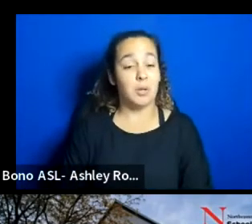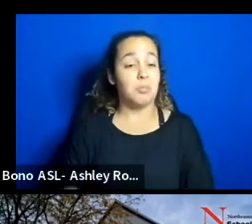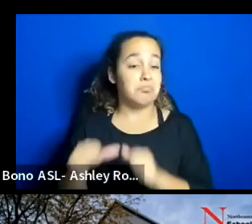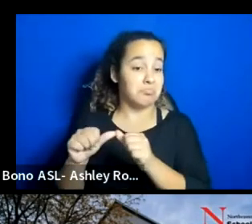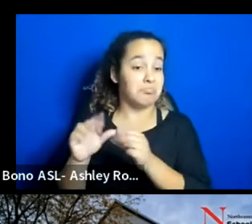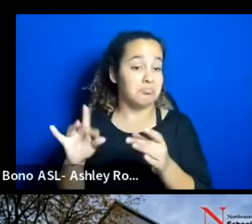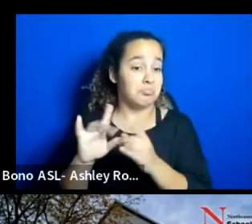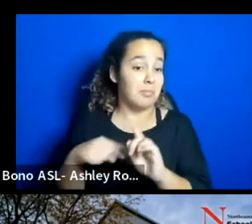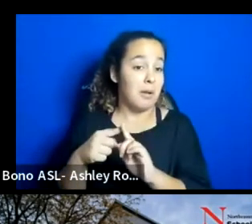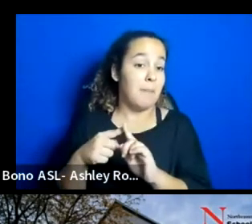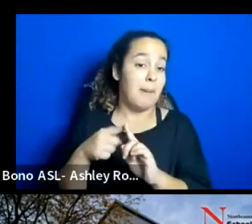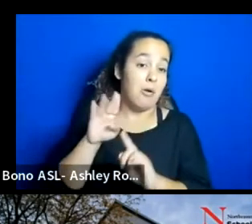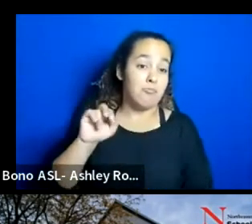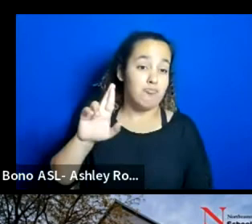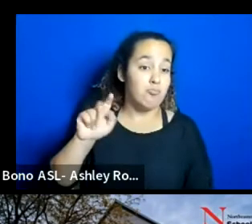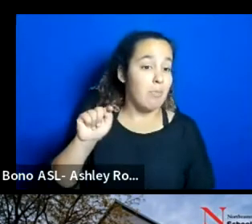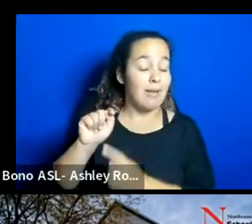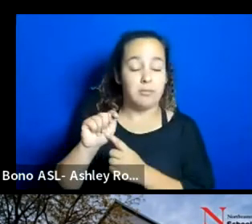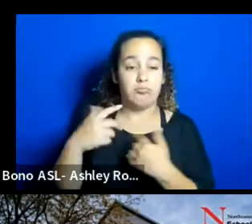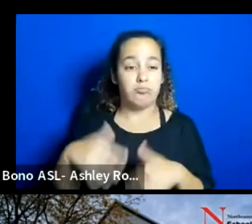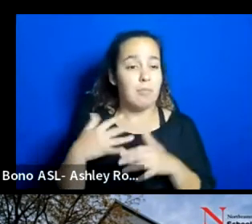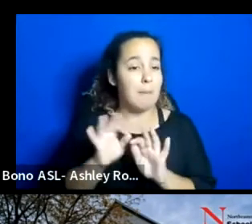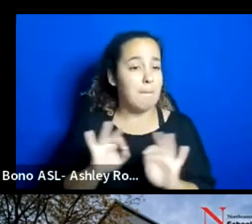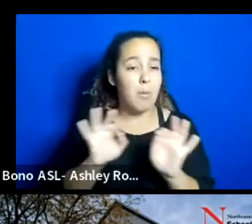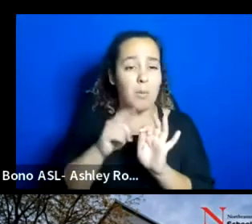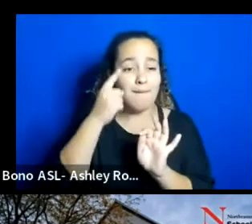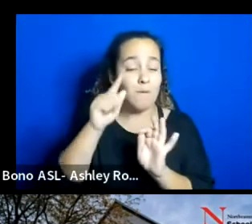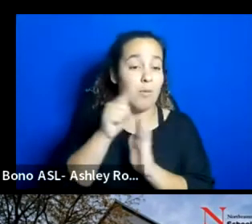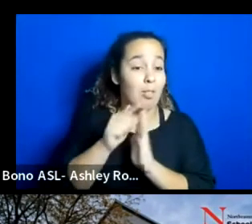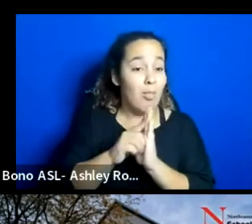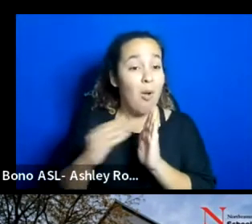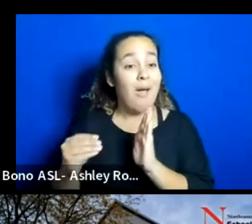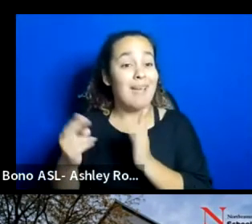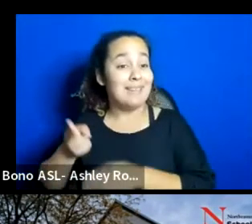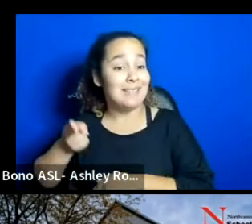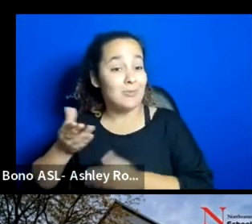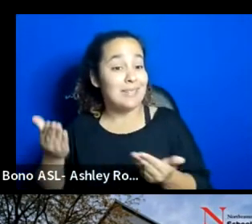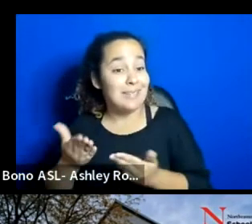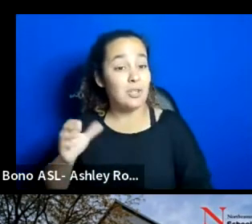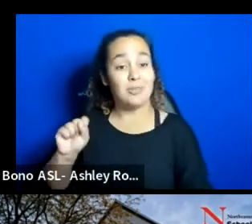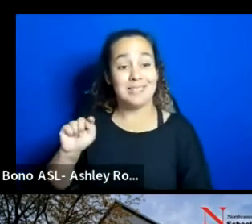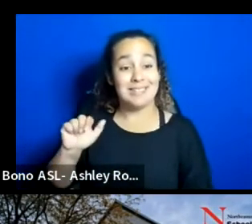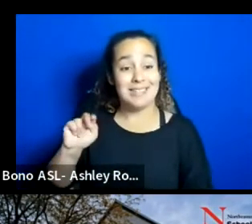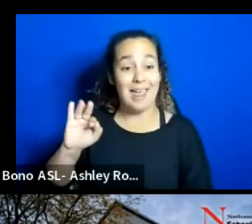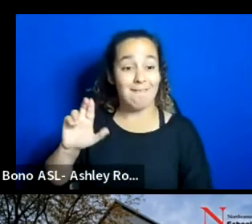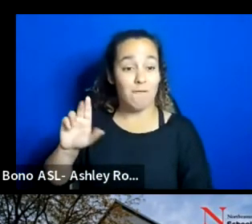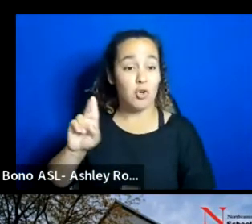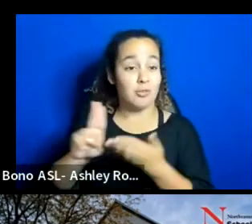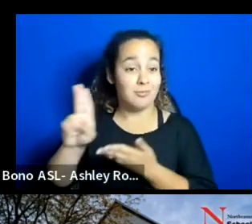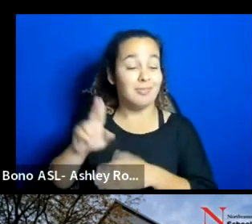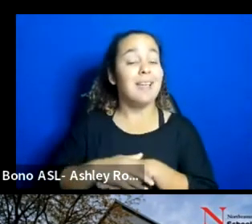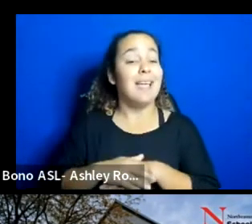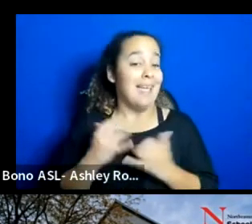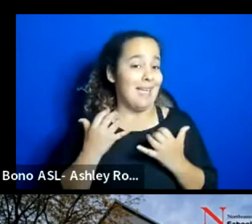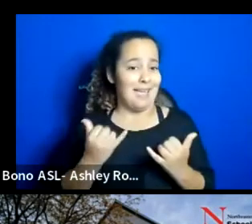how much Brent has mattered to law and history here at Stanford. And here I speak on behalf of all of